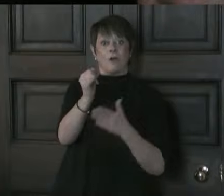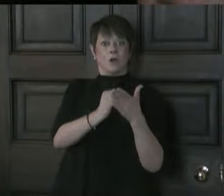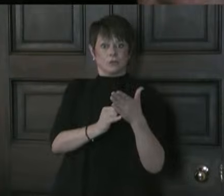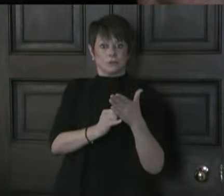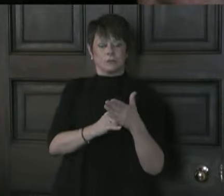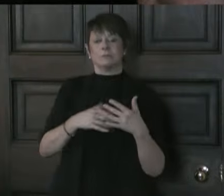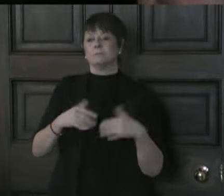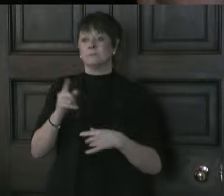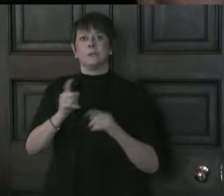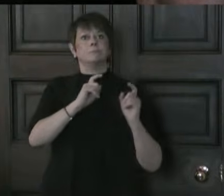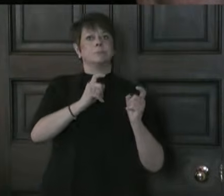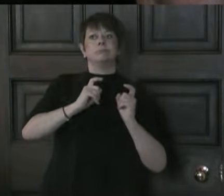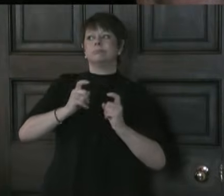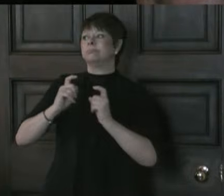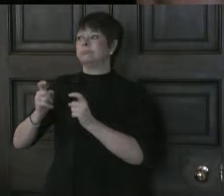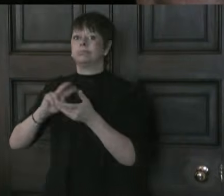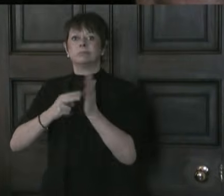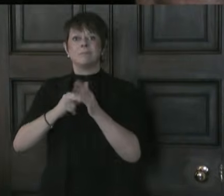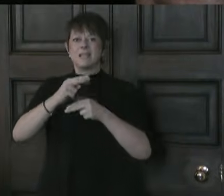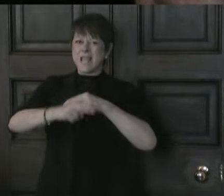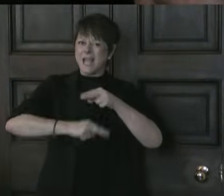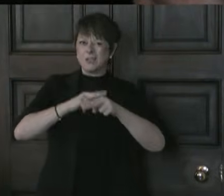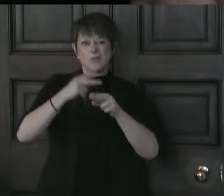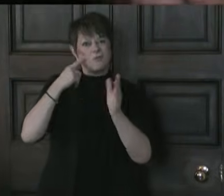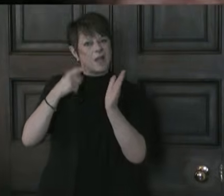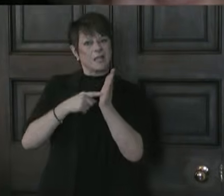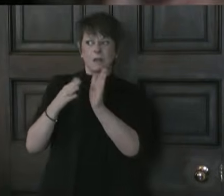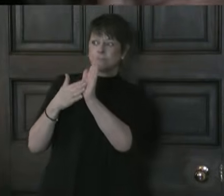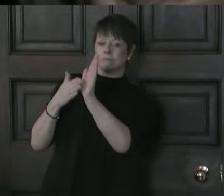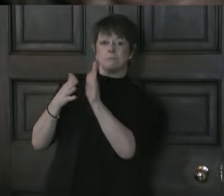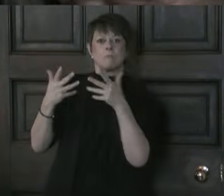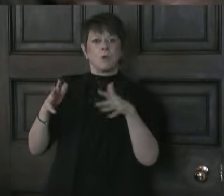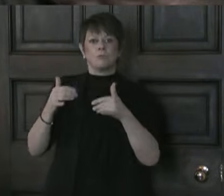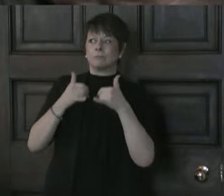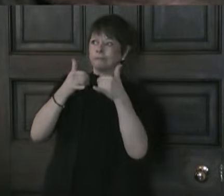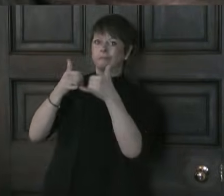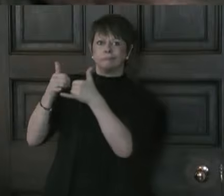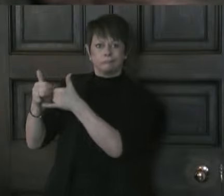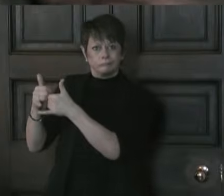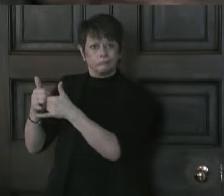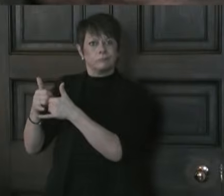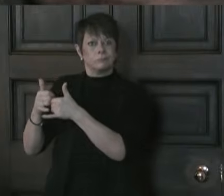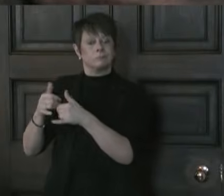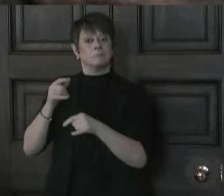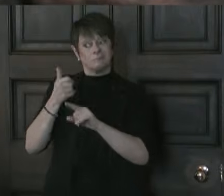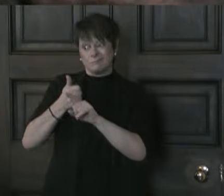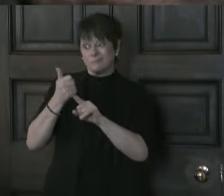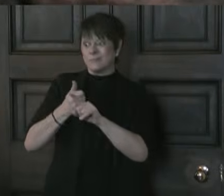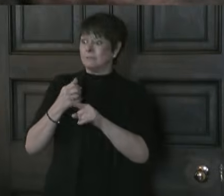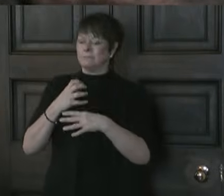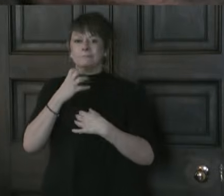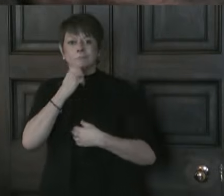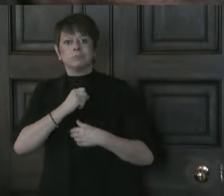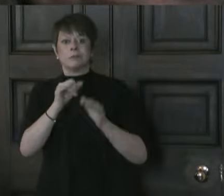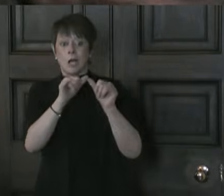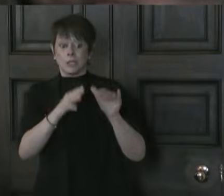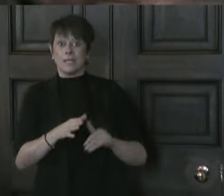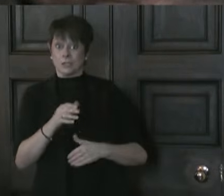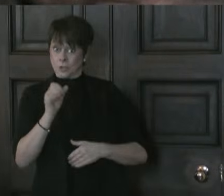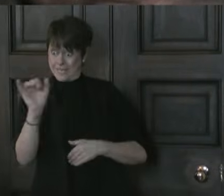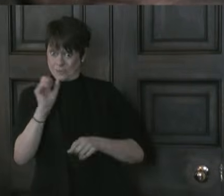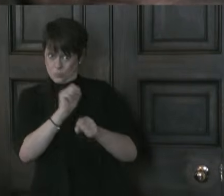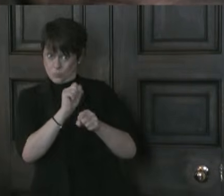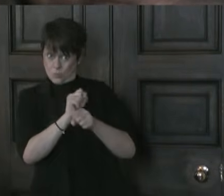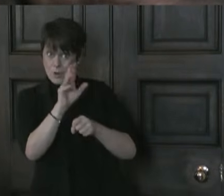have earned national recognition and reflect a lifelong dedication to architecture as both a discipline